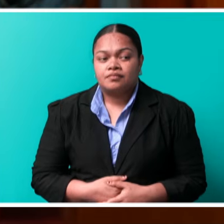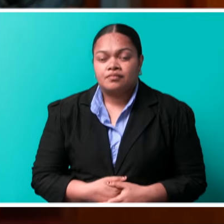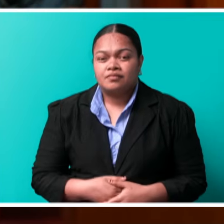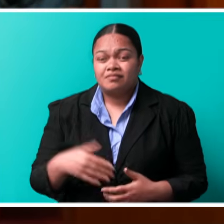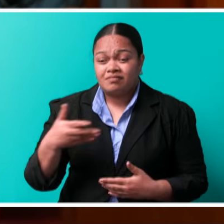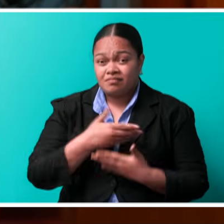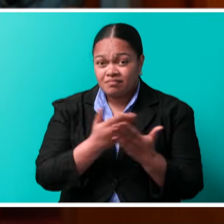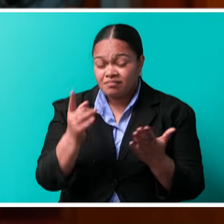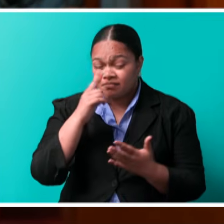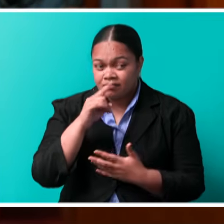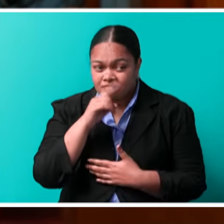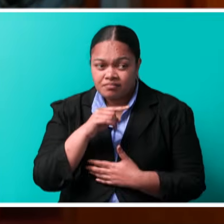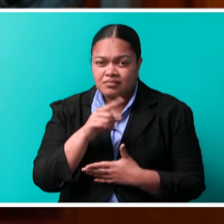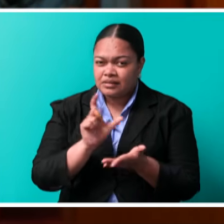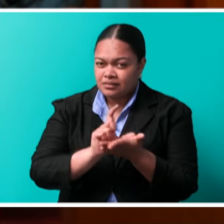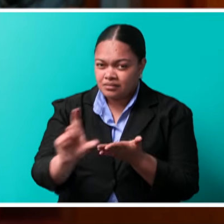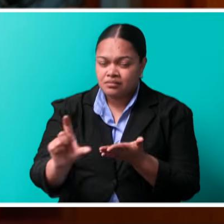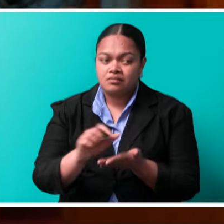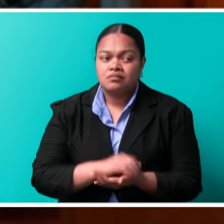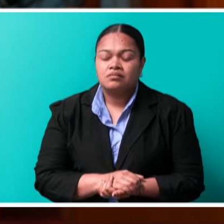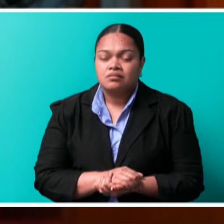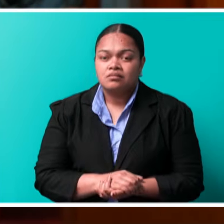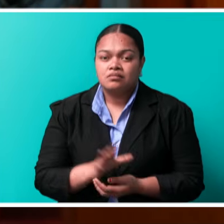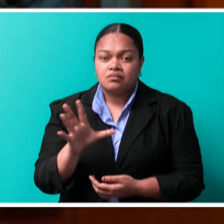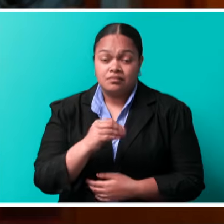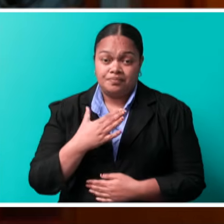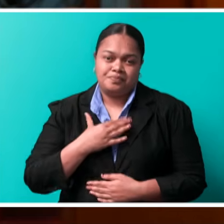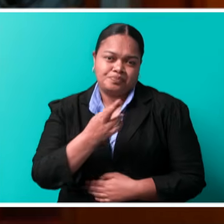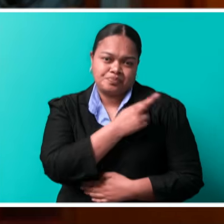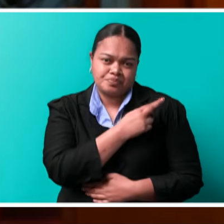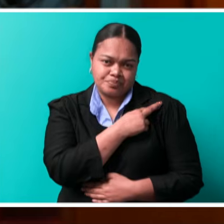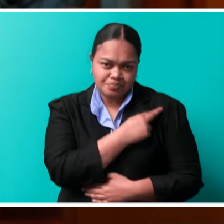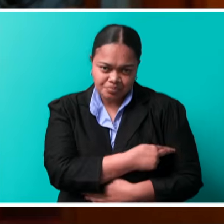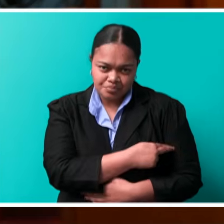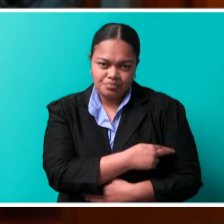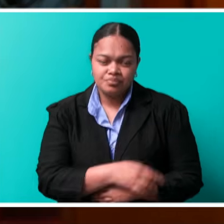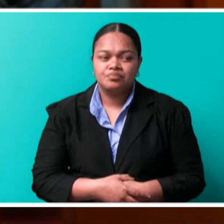people, and a clear sense of responsibility that